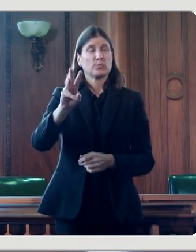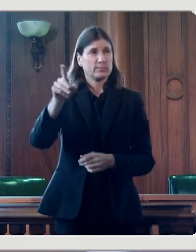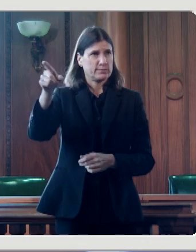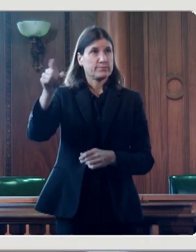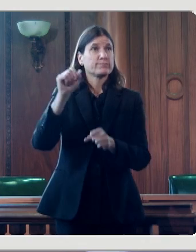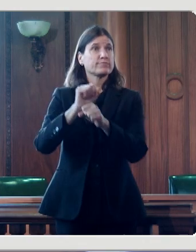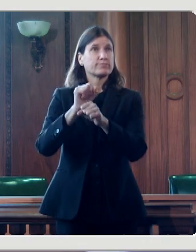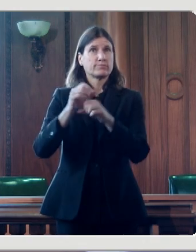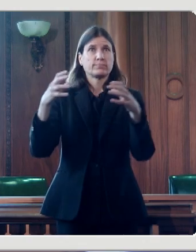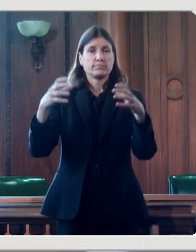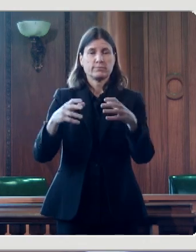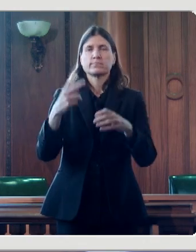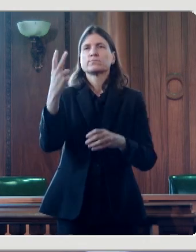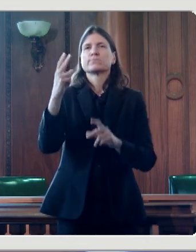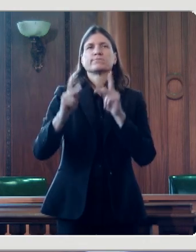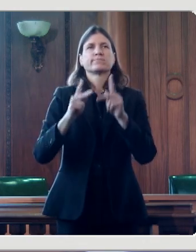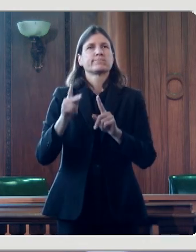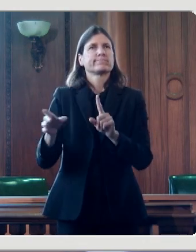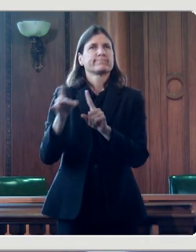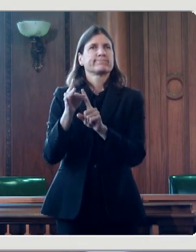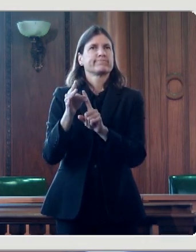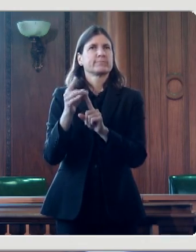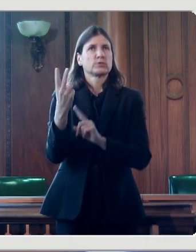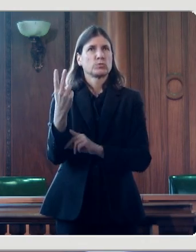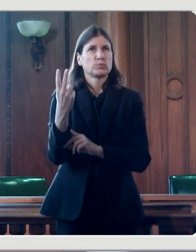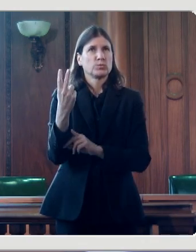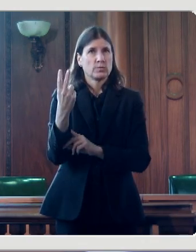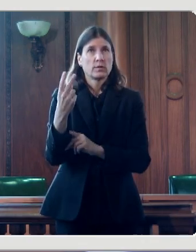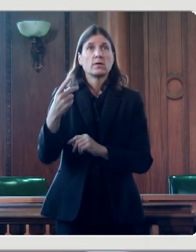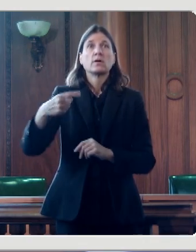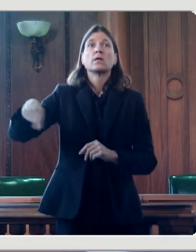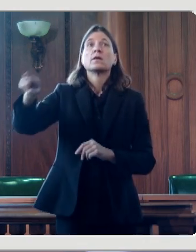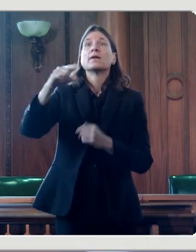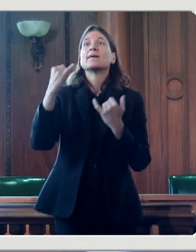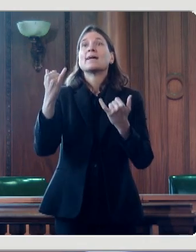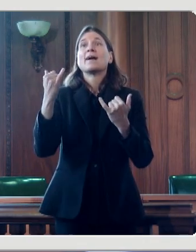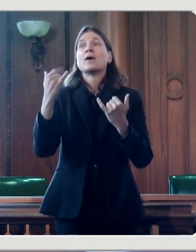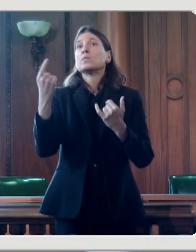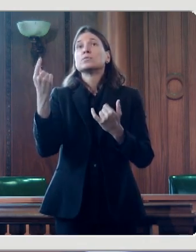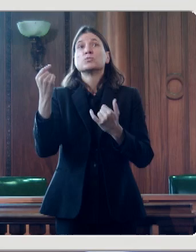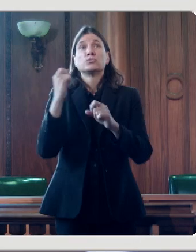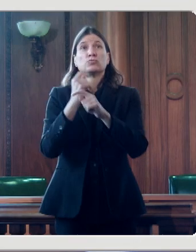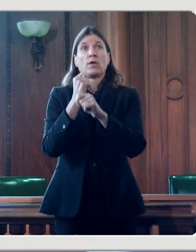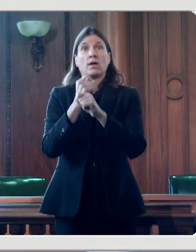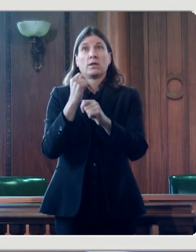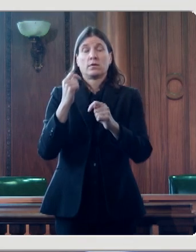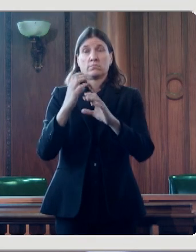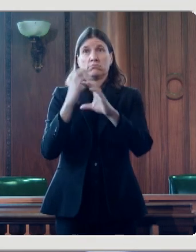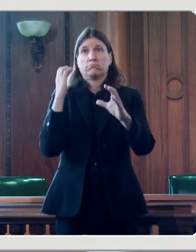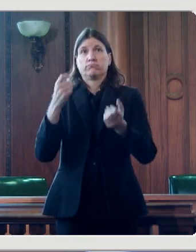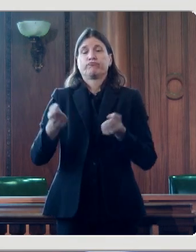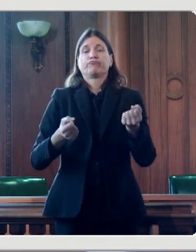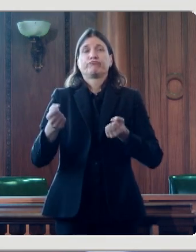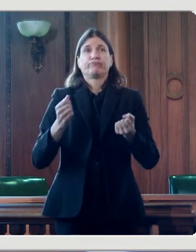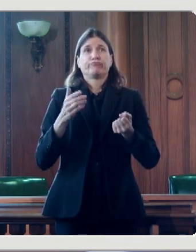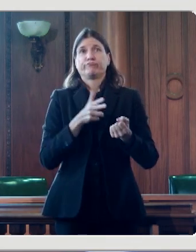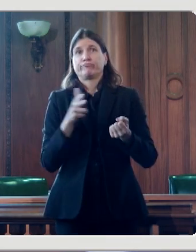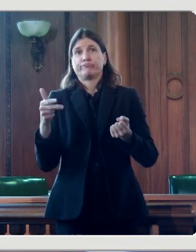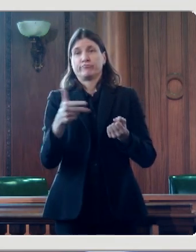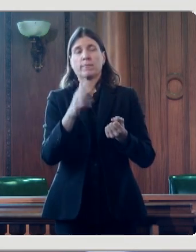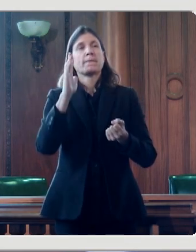days. And Director Signoli indicates to me they are going to go a few more days to try to get